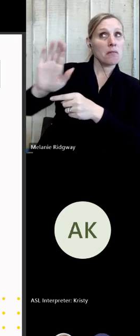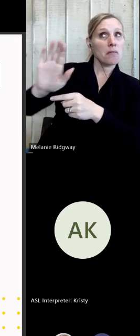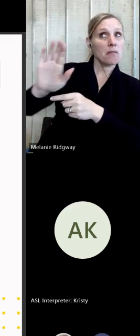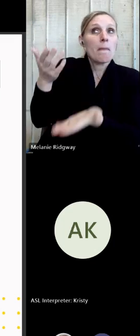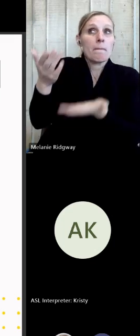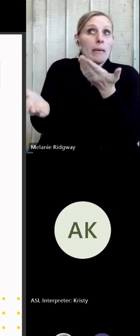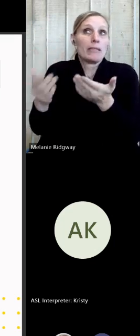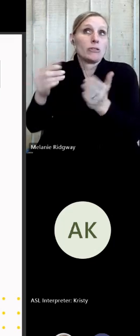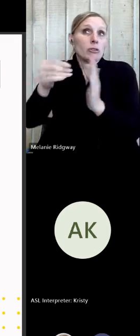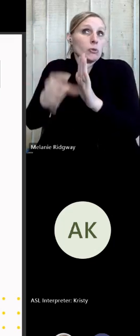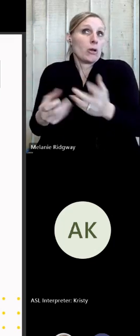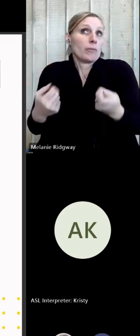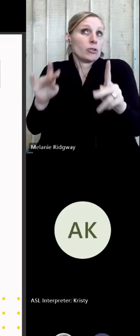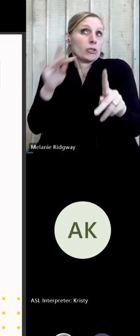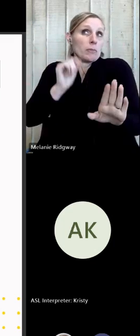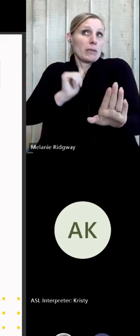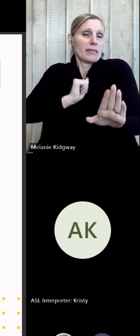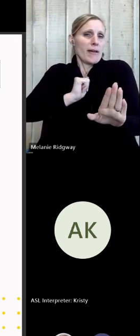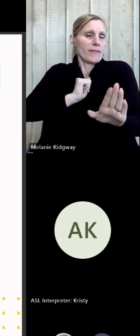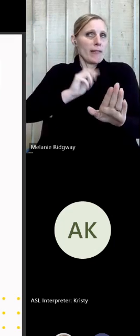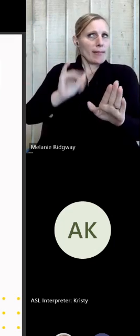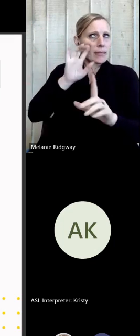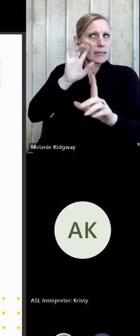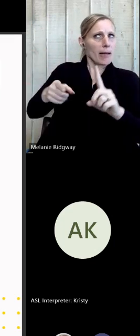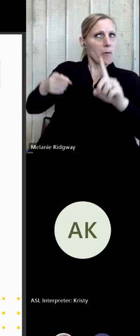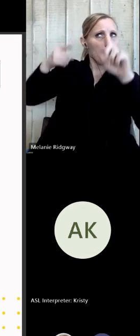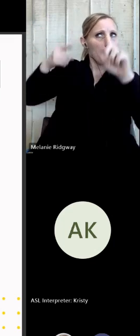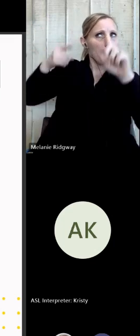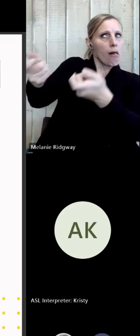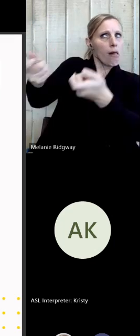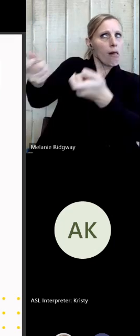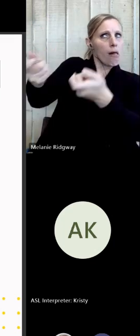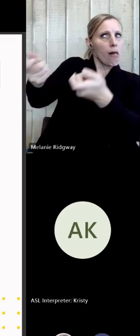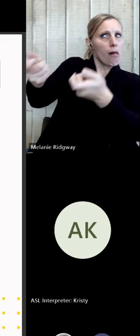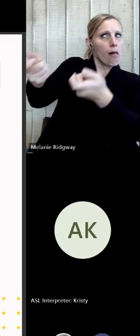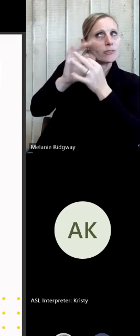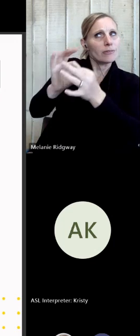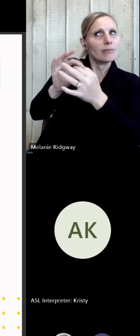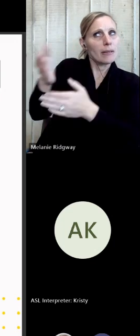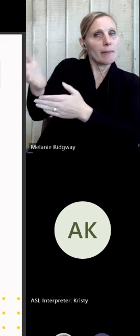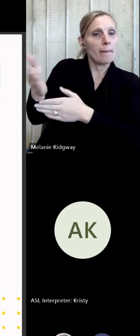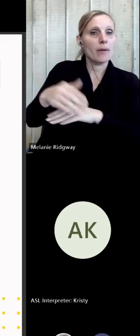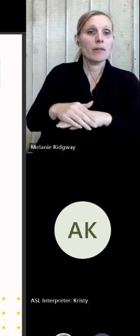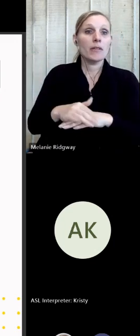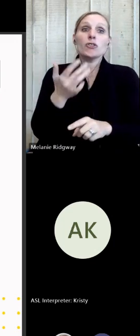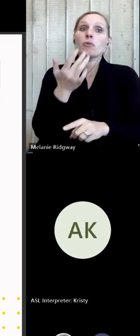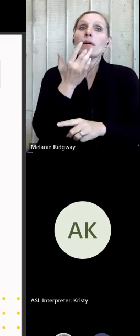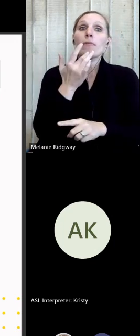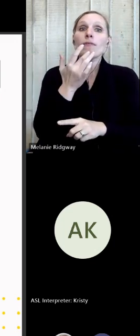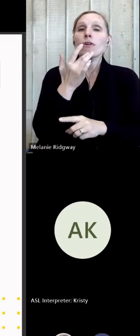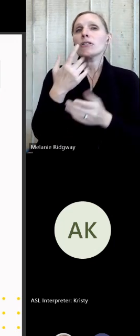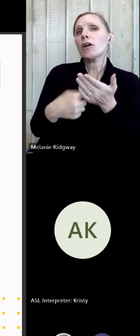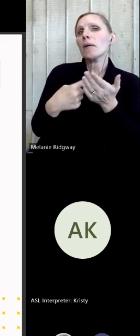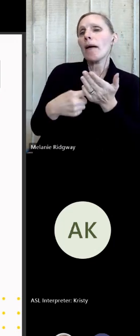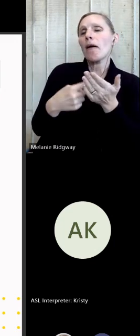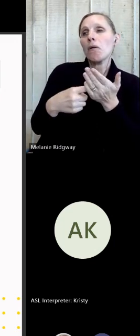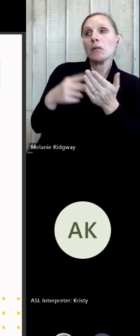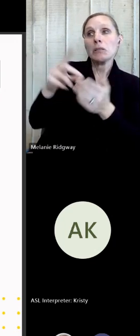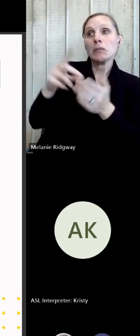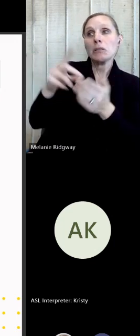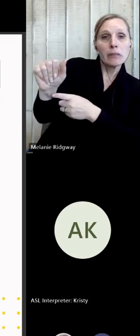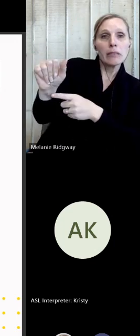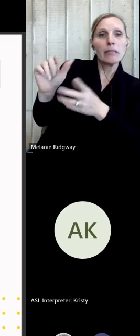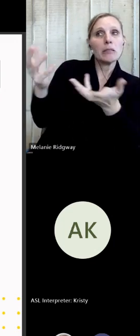opportunities? Do I want to ask a disability related or an inclusion type question?